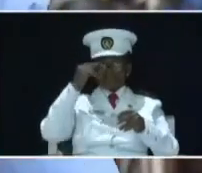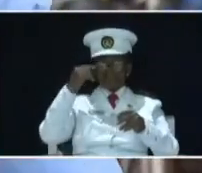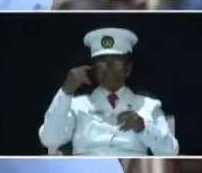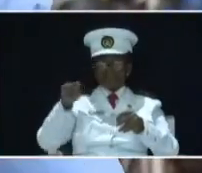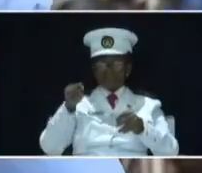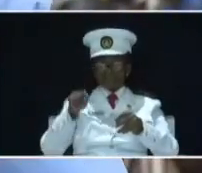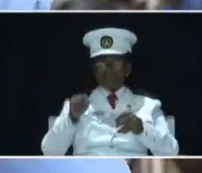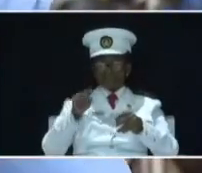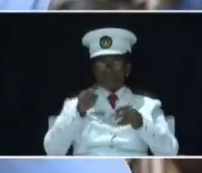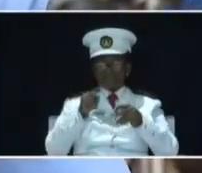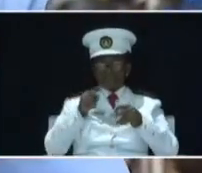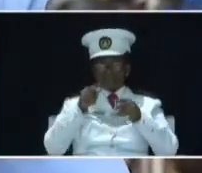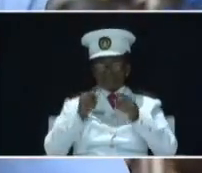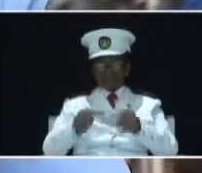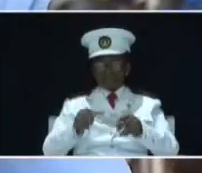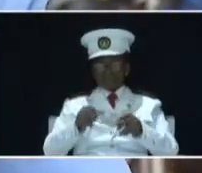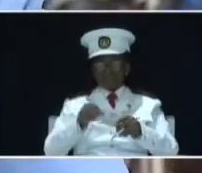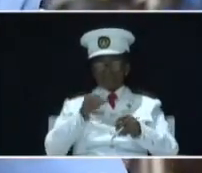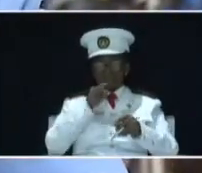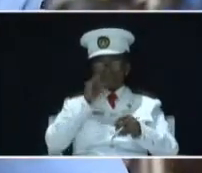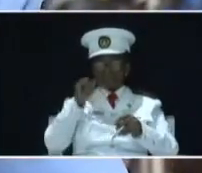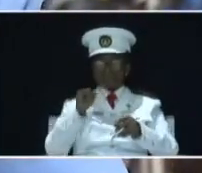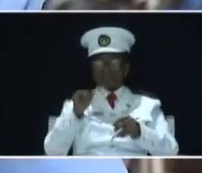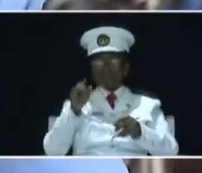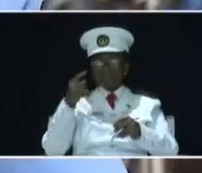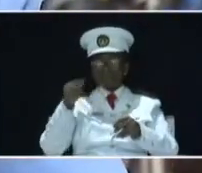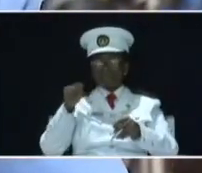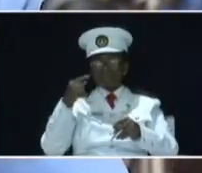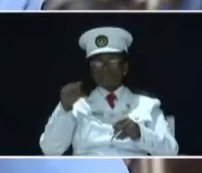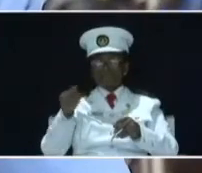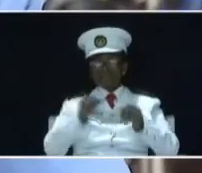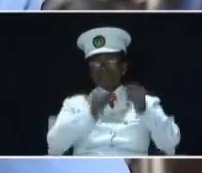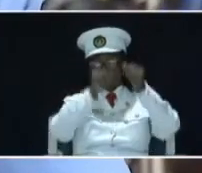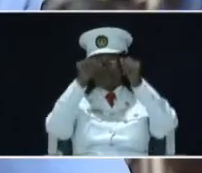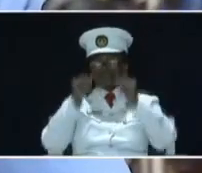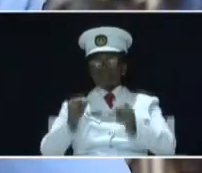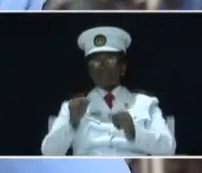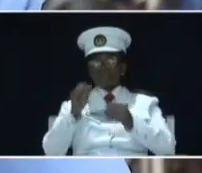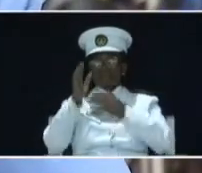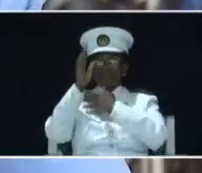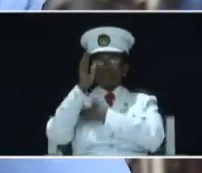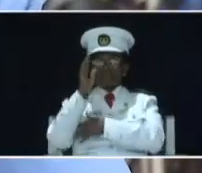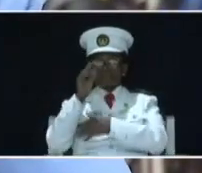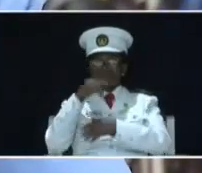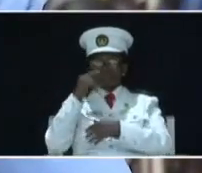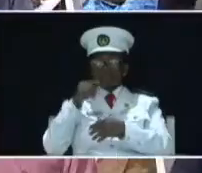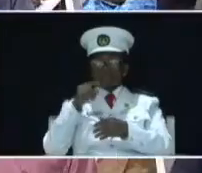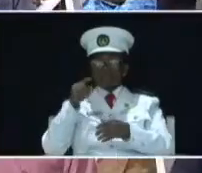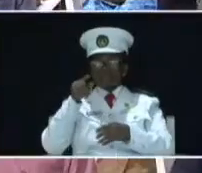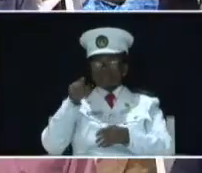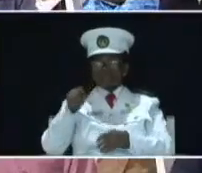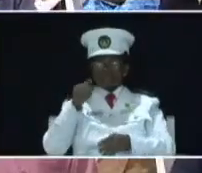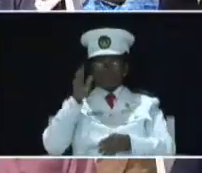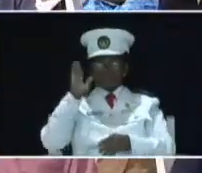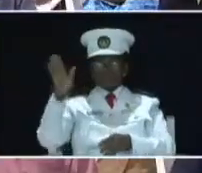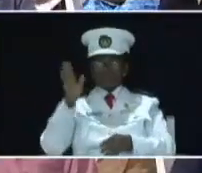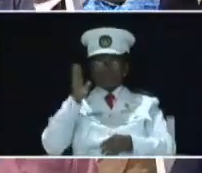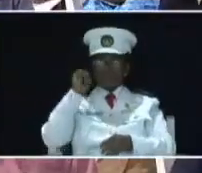left there. The Almighty God said, you won't faint again. Not fainting again.